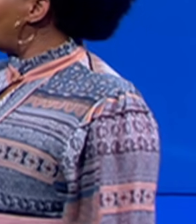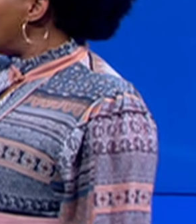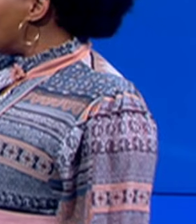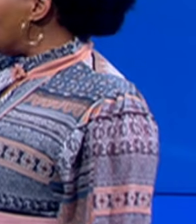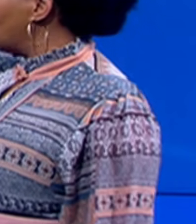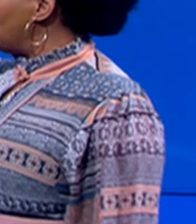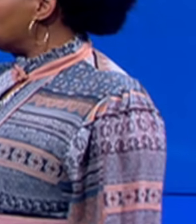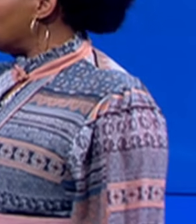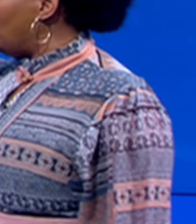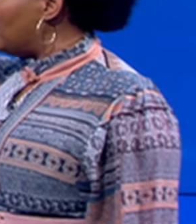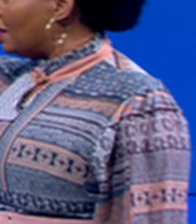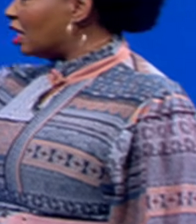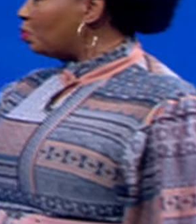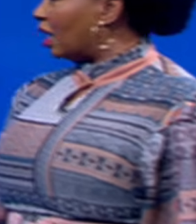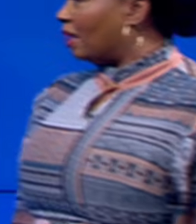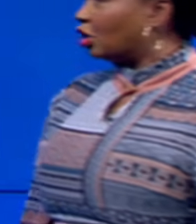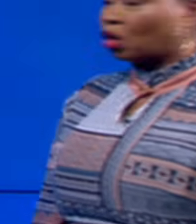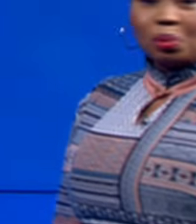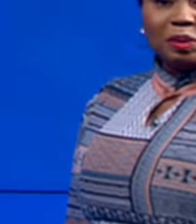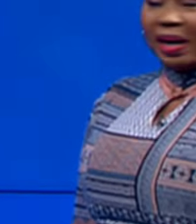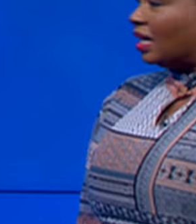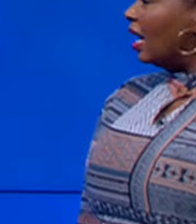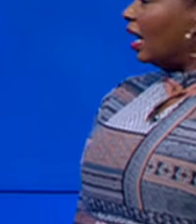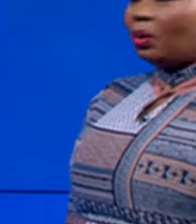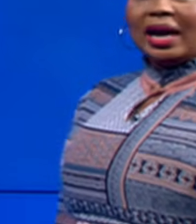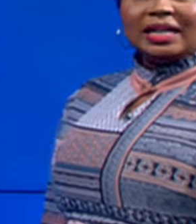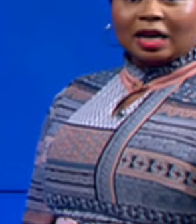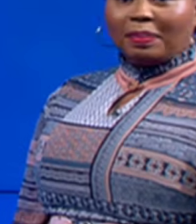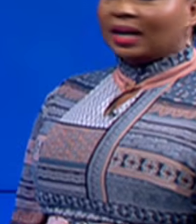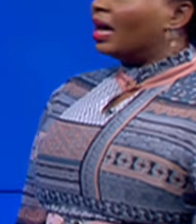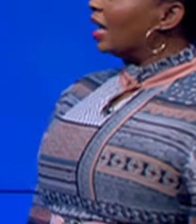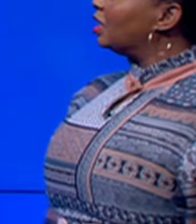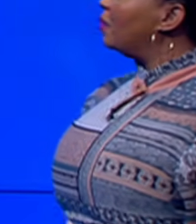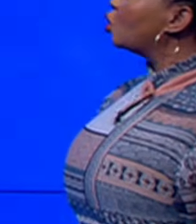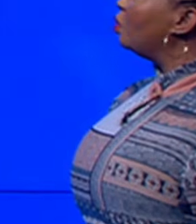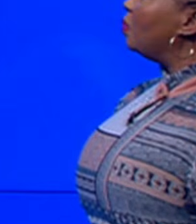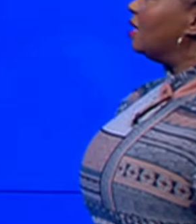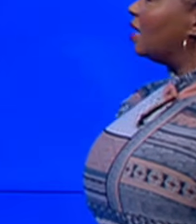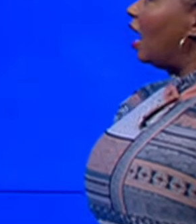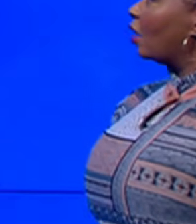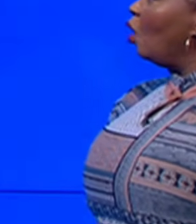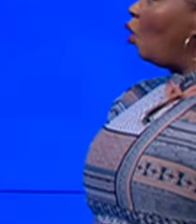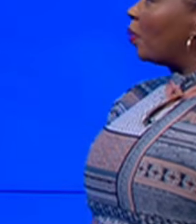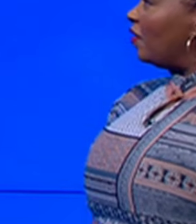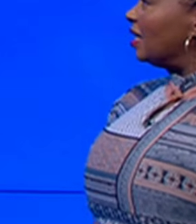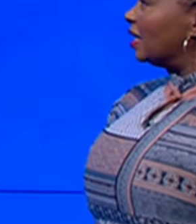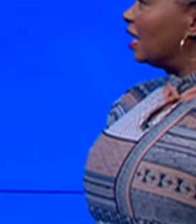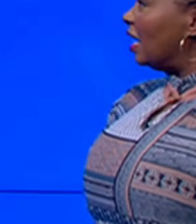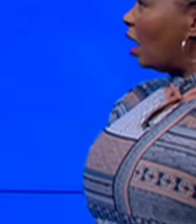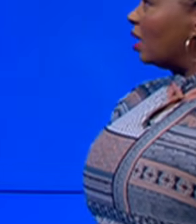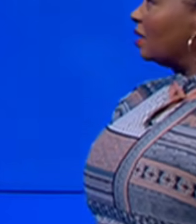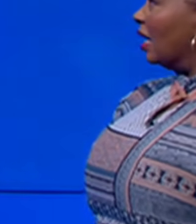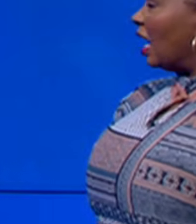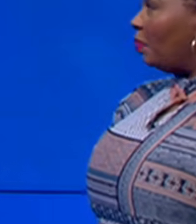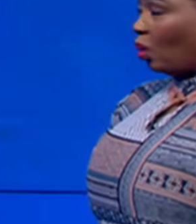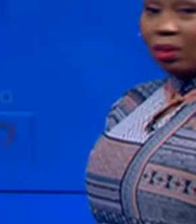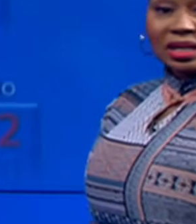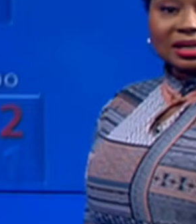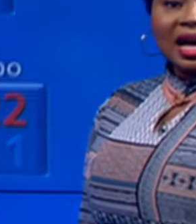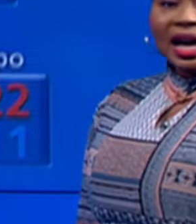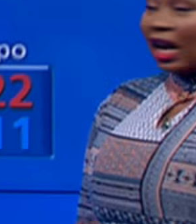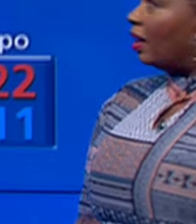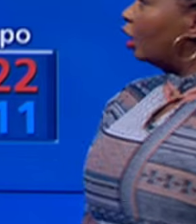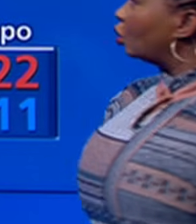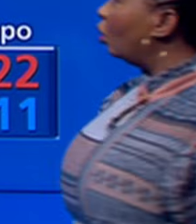Mesong le Mantšiwa ka 19 Pietermaritzburg 20 le wena Durban ka tše 23 go provinceng ya Eastern Cape